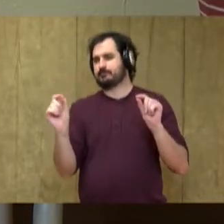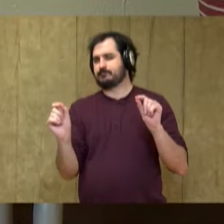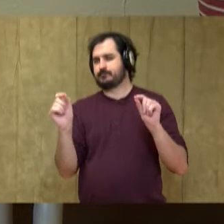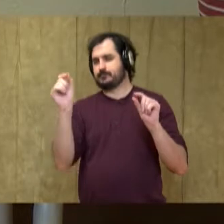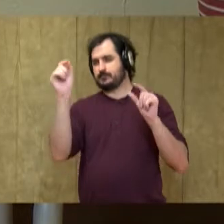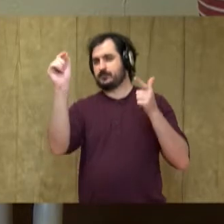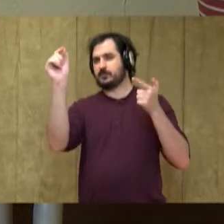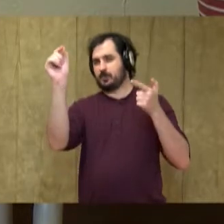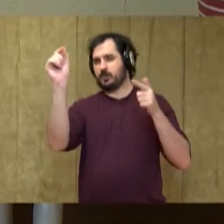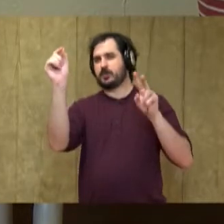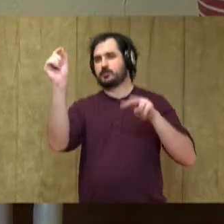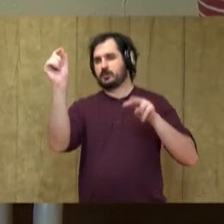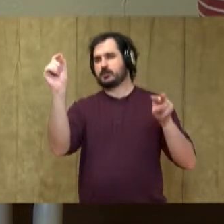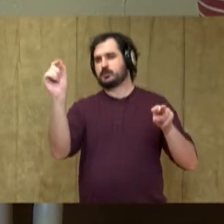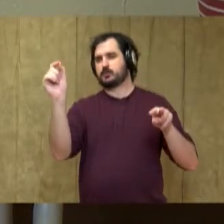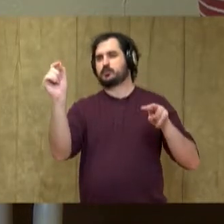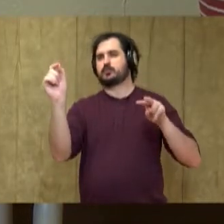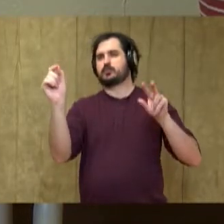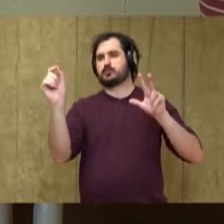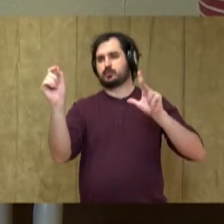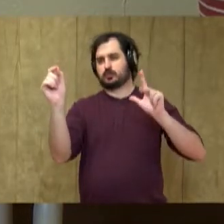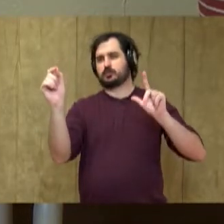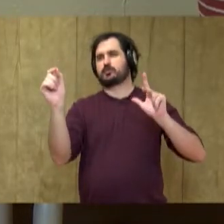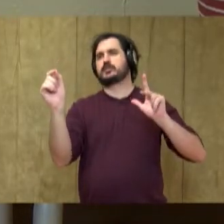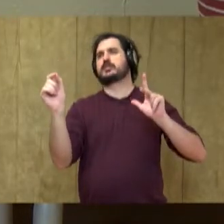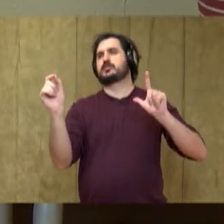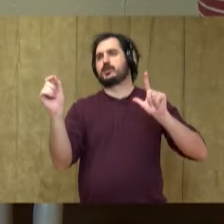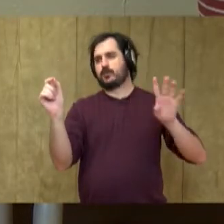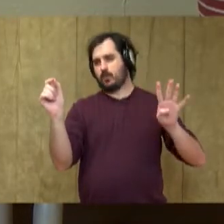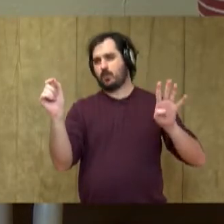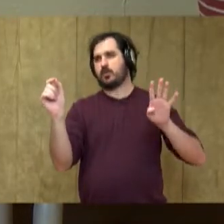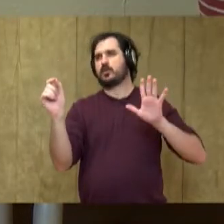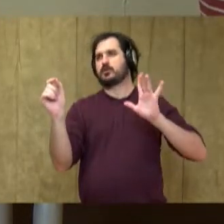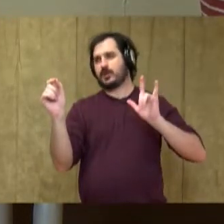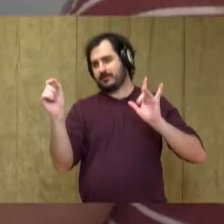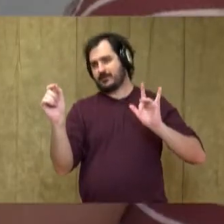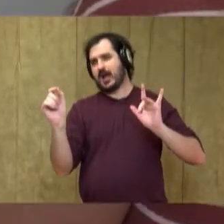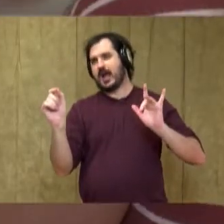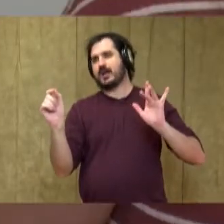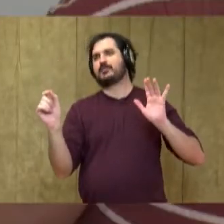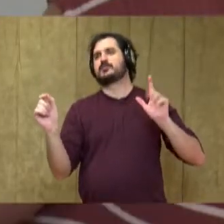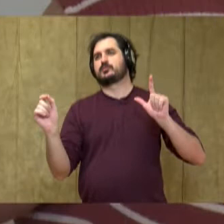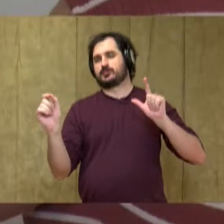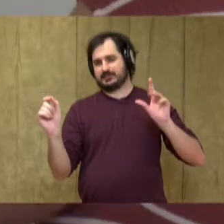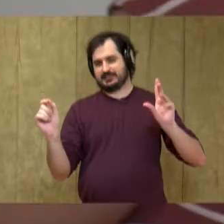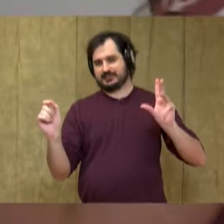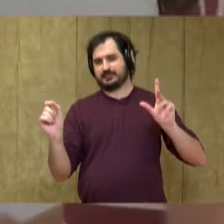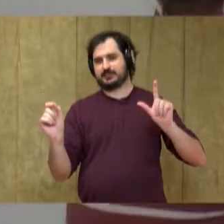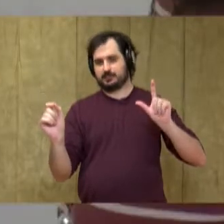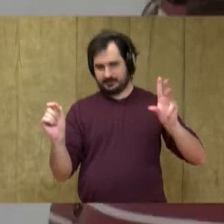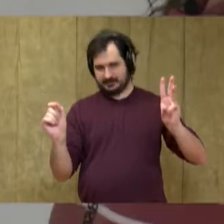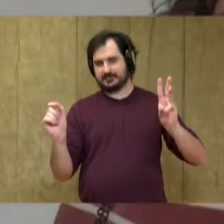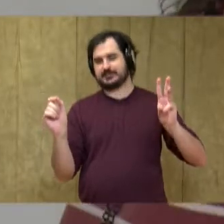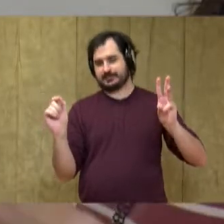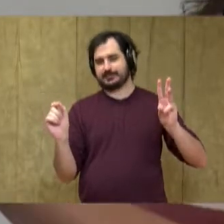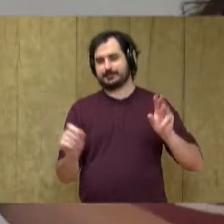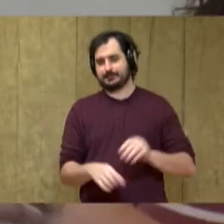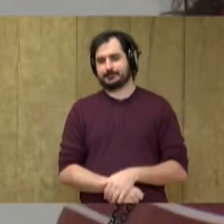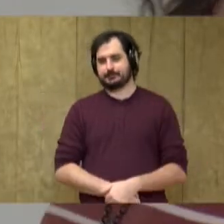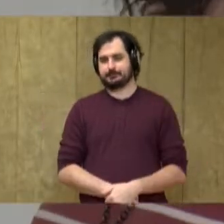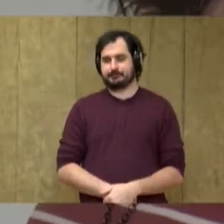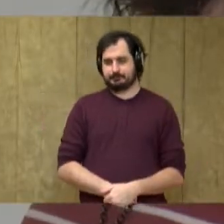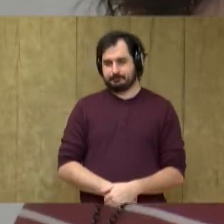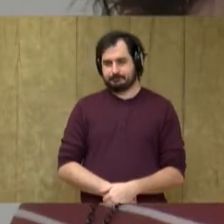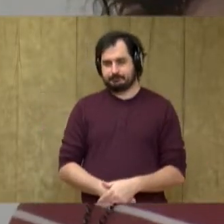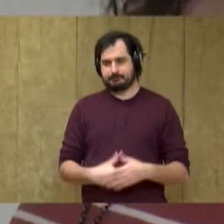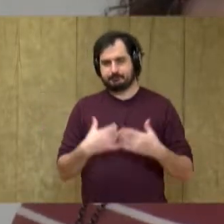21, 22, 23, 4, 25, 26 hundredths. All right, well, let's